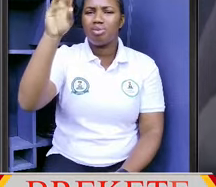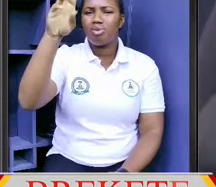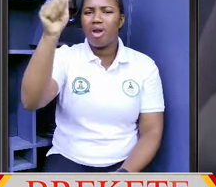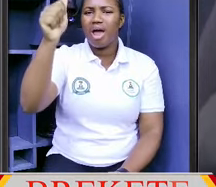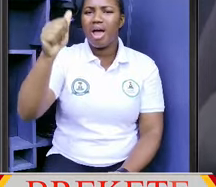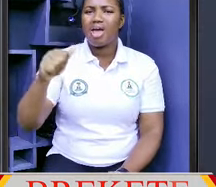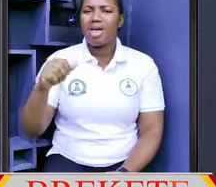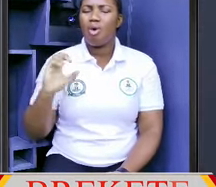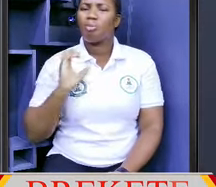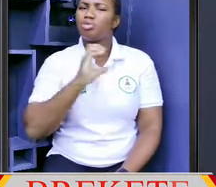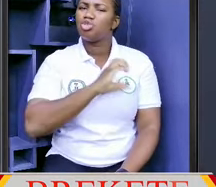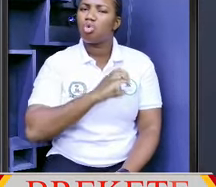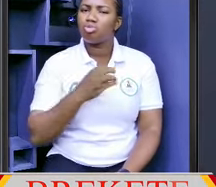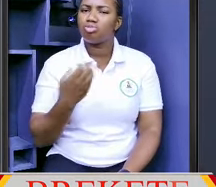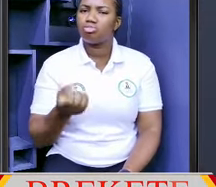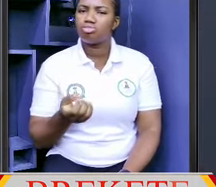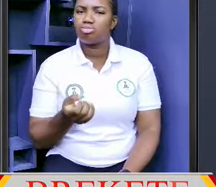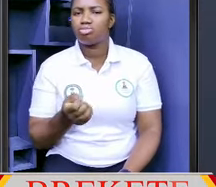Nigeria diaspora's commission.